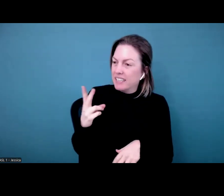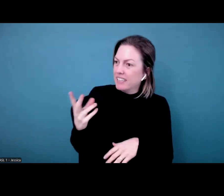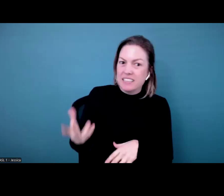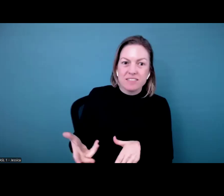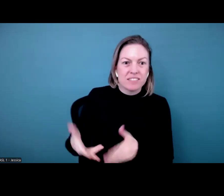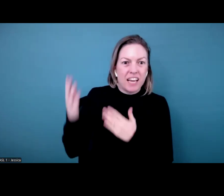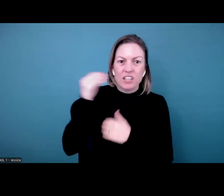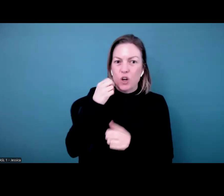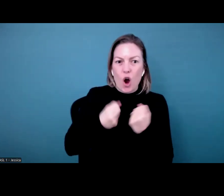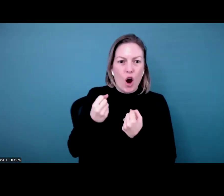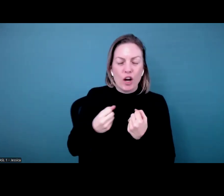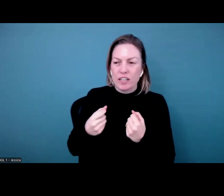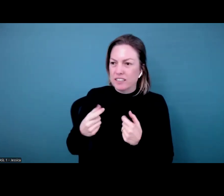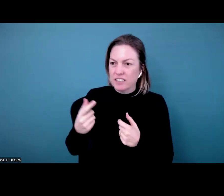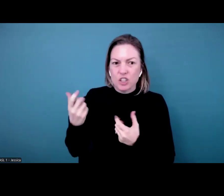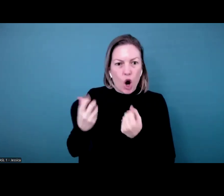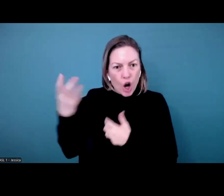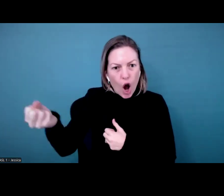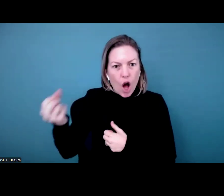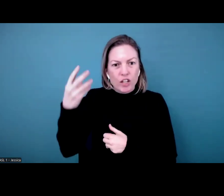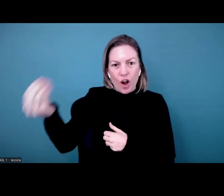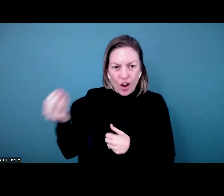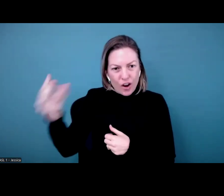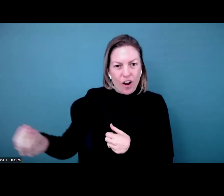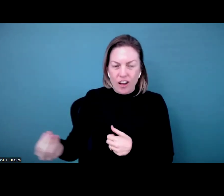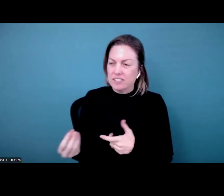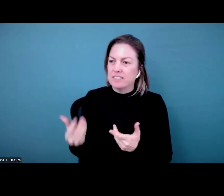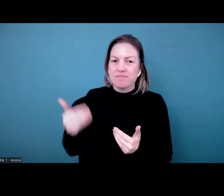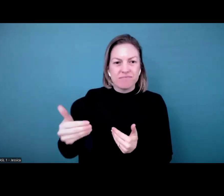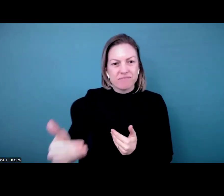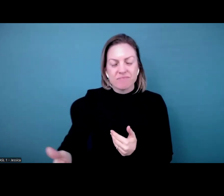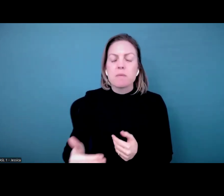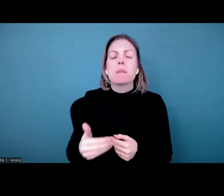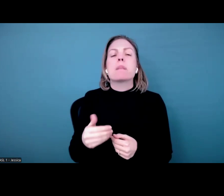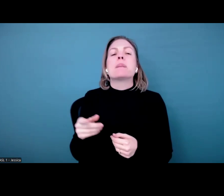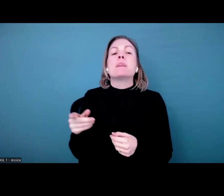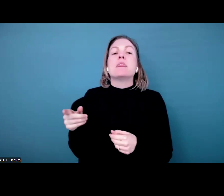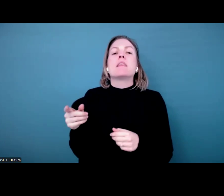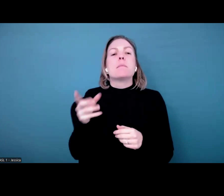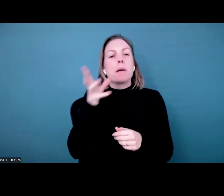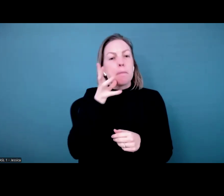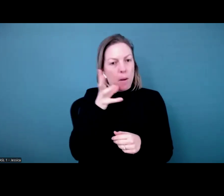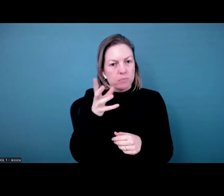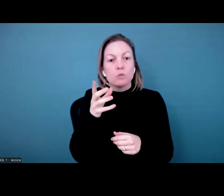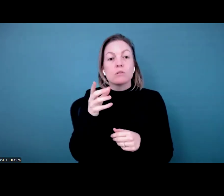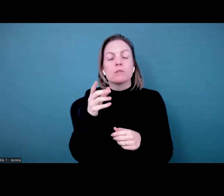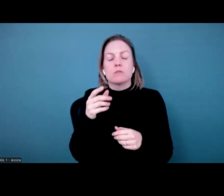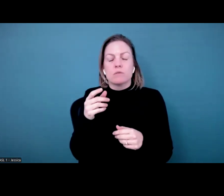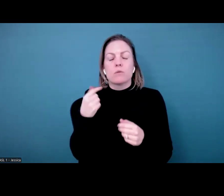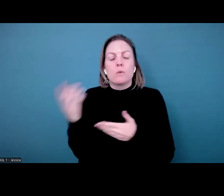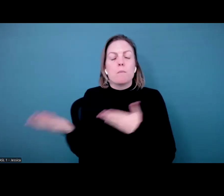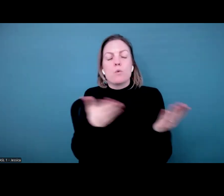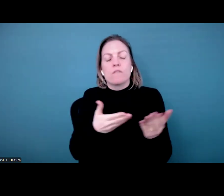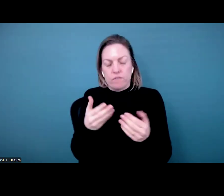moved it to my mom's house. She also lived in the same community. They were divorced 40 years ago, but ended up living in the same